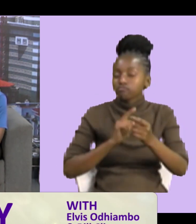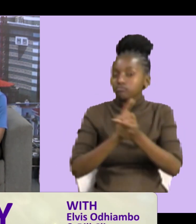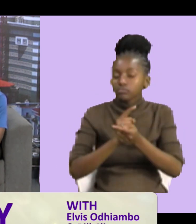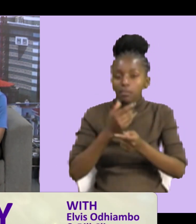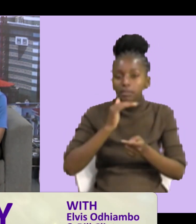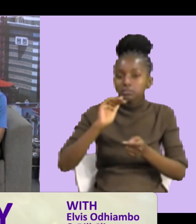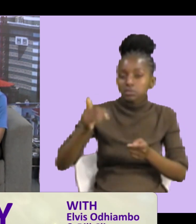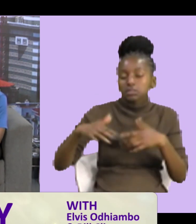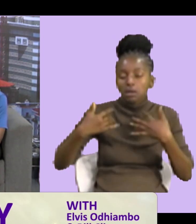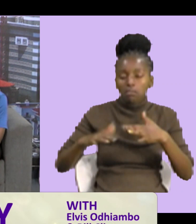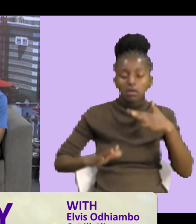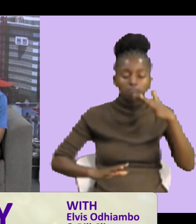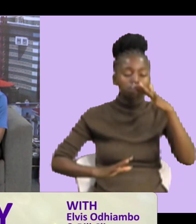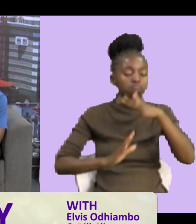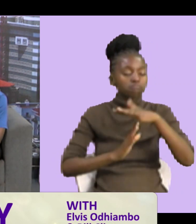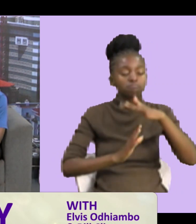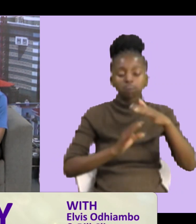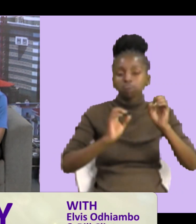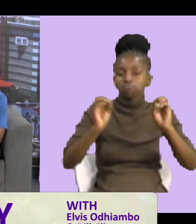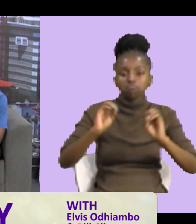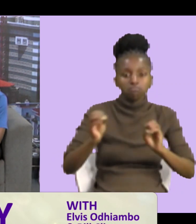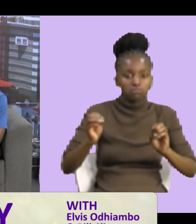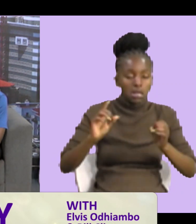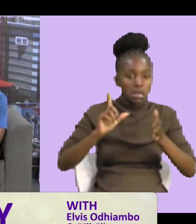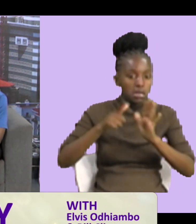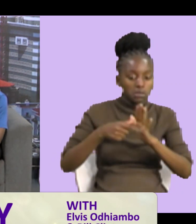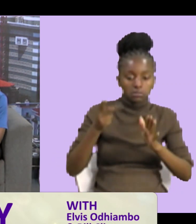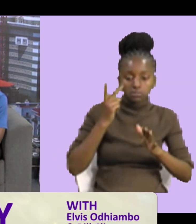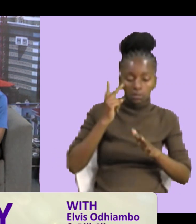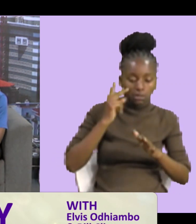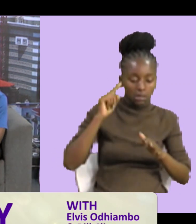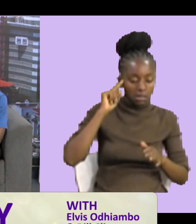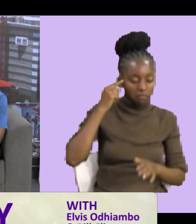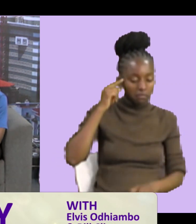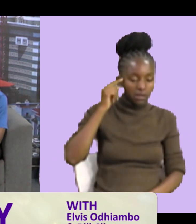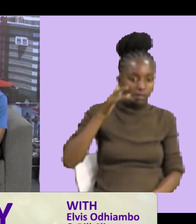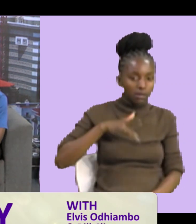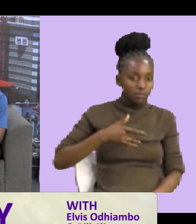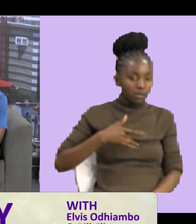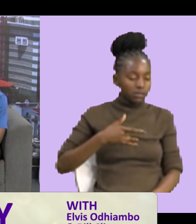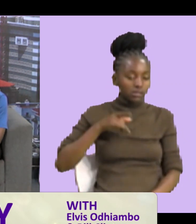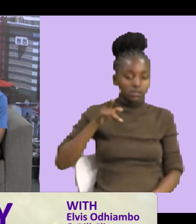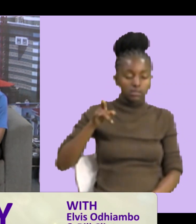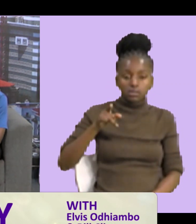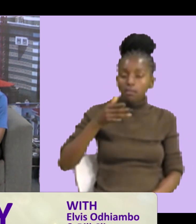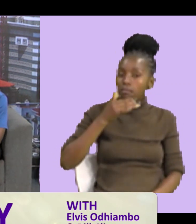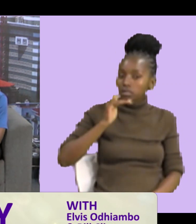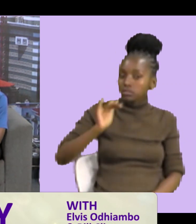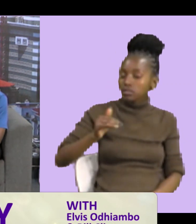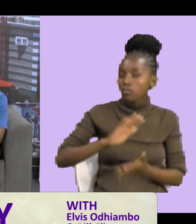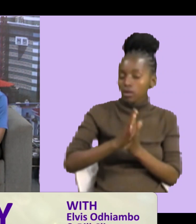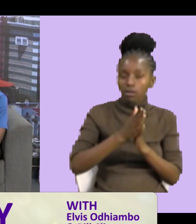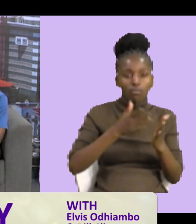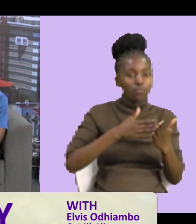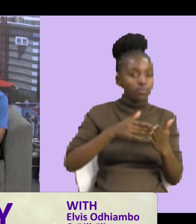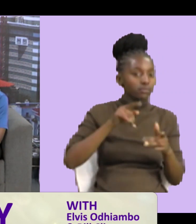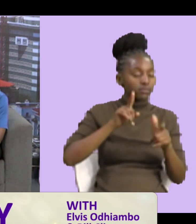all, and it sort of seemed that they were the underdogs in that particular game. Let's just start with that first. Don't you believe